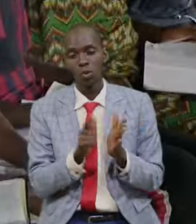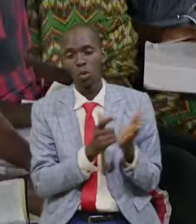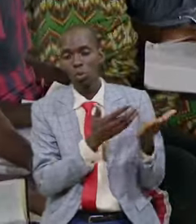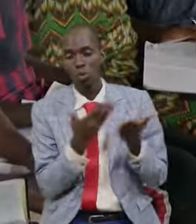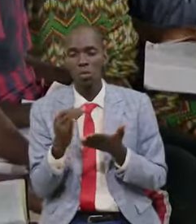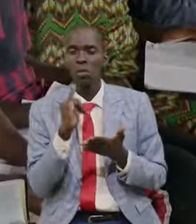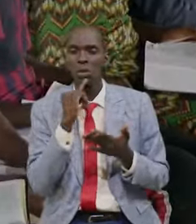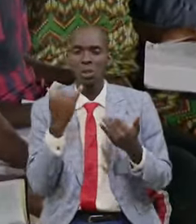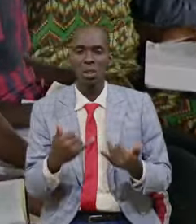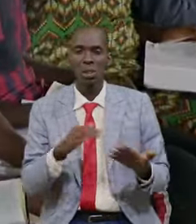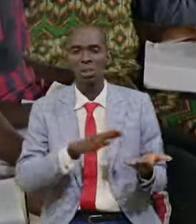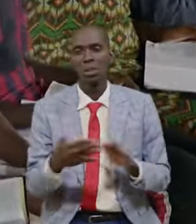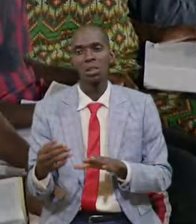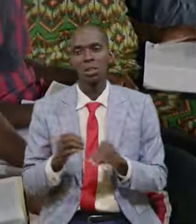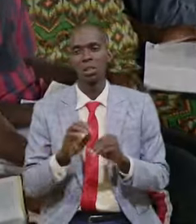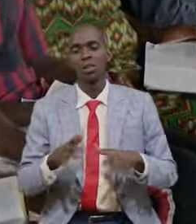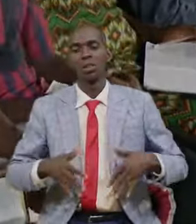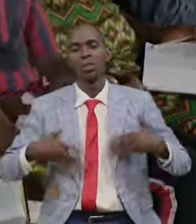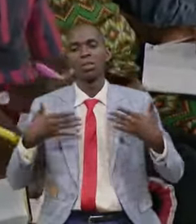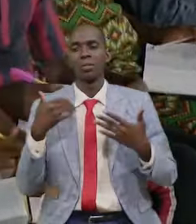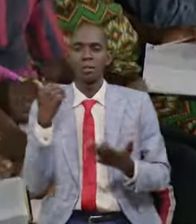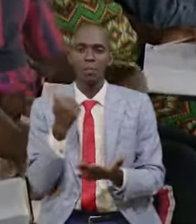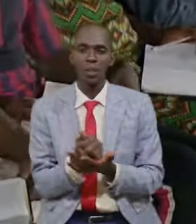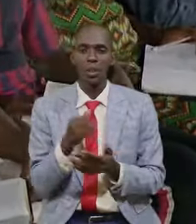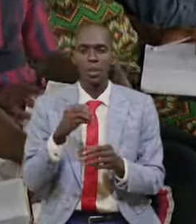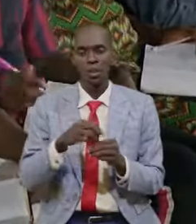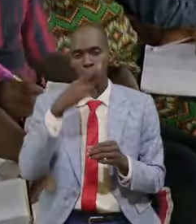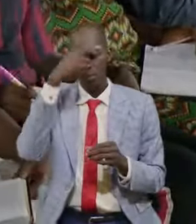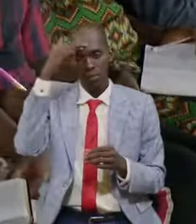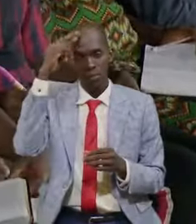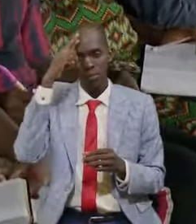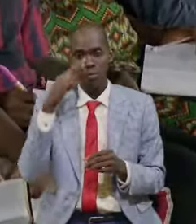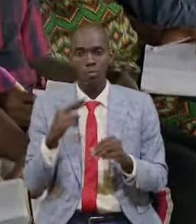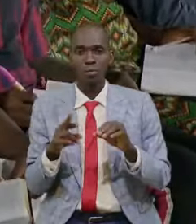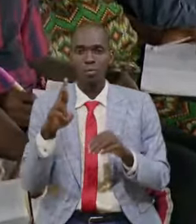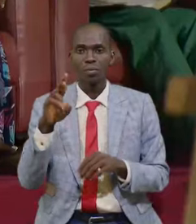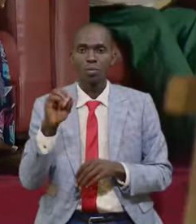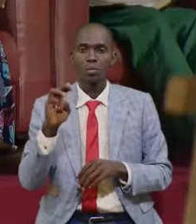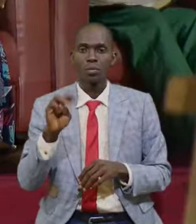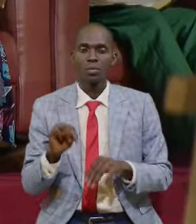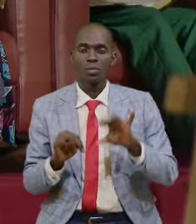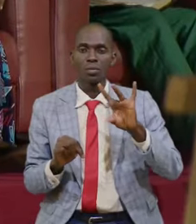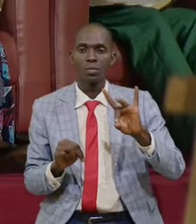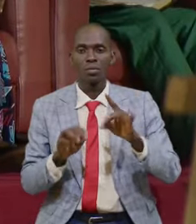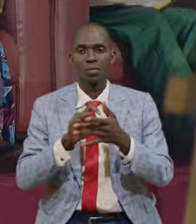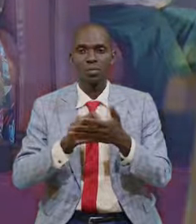Amen. In Romans chapter 8, reading from verse 1. Romans chapter 8,